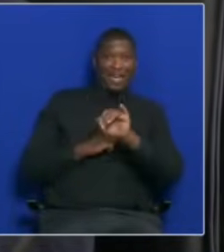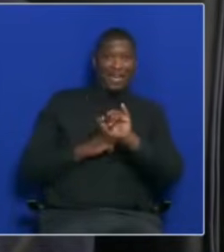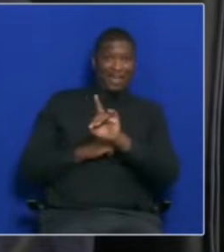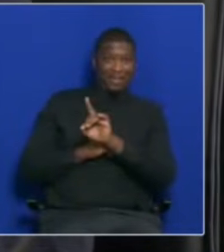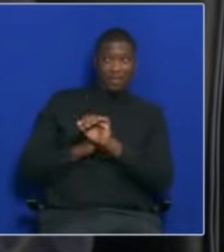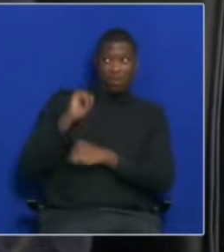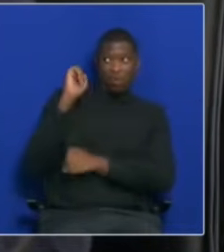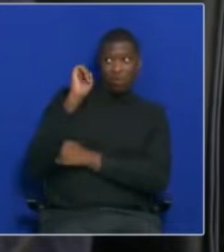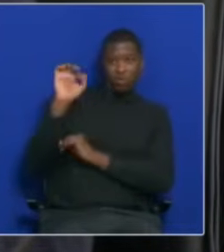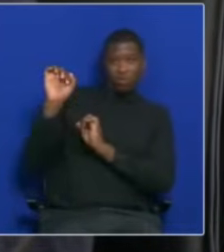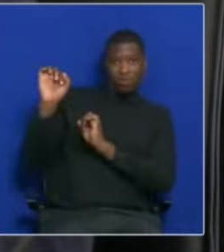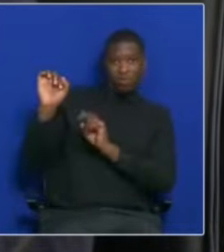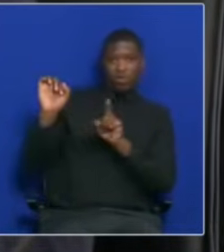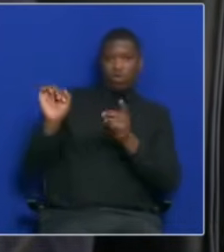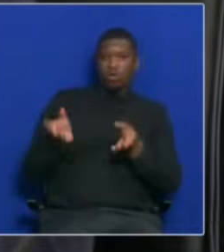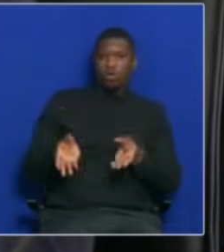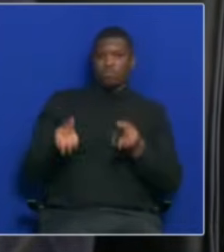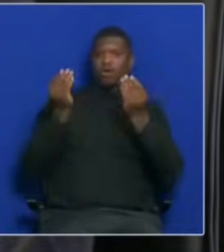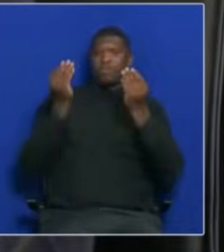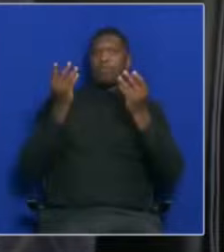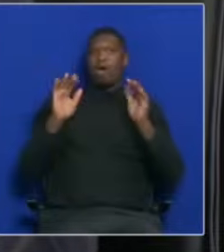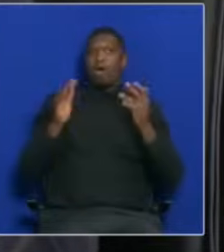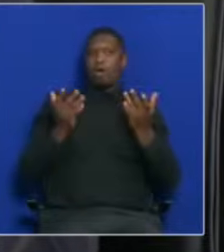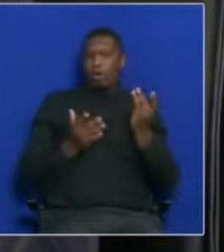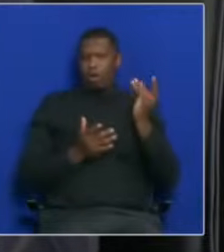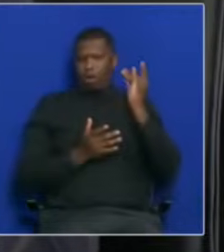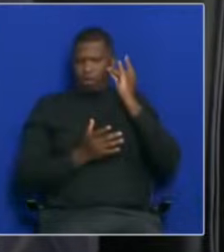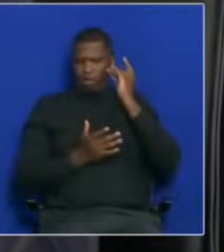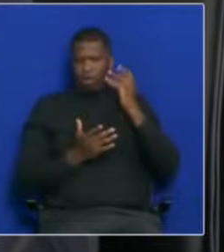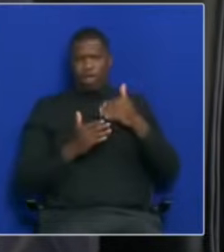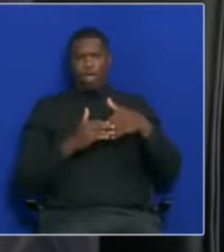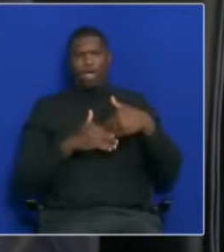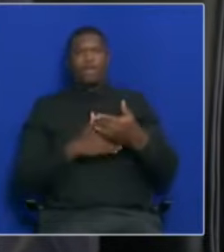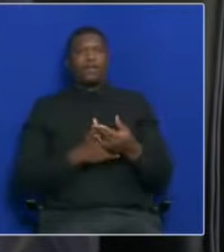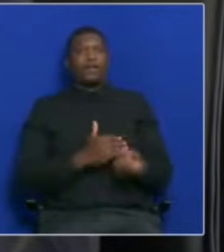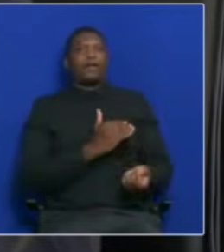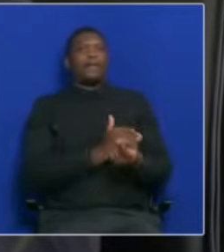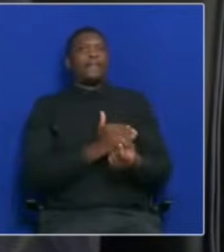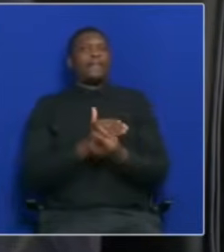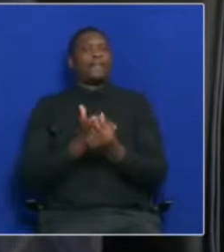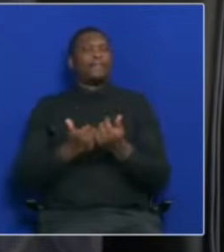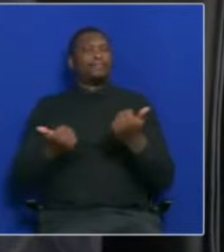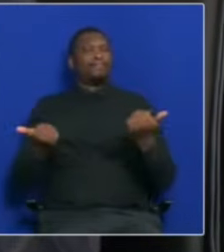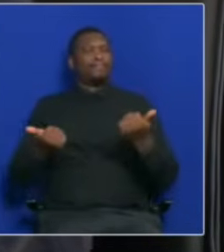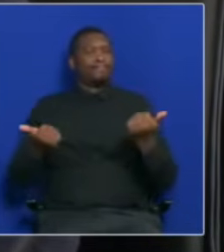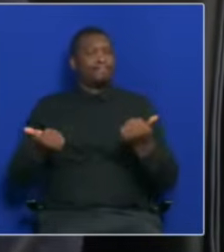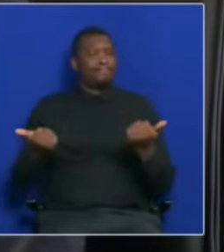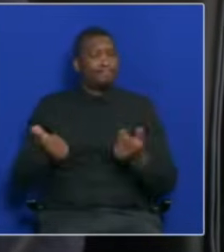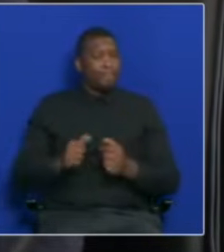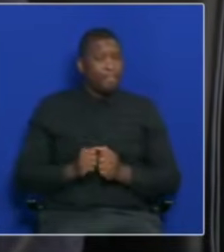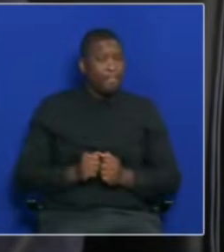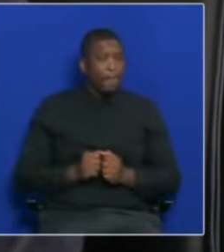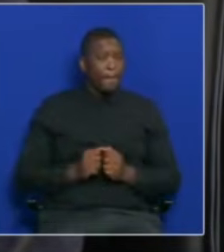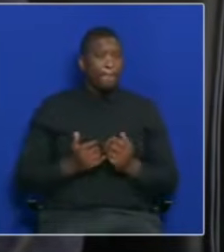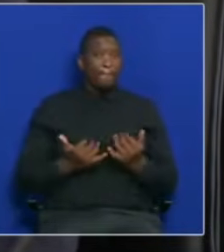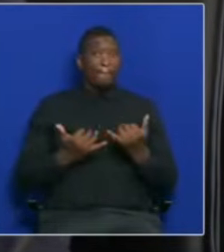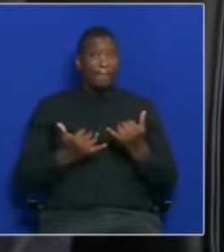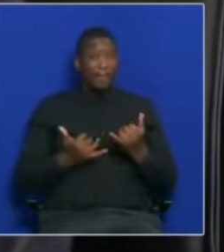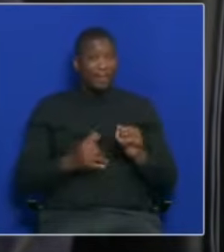way, or after the fact. In this instance, you would have known nothing, and you